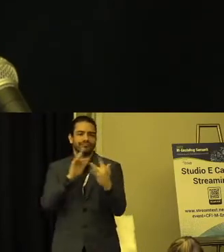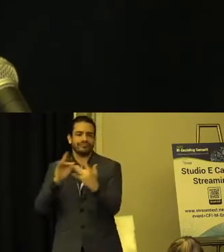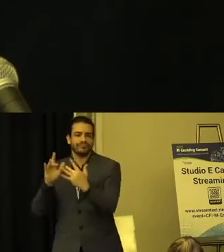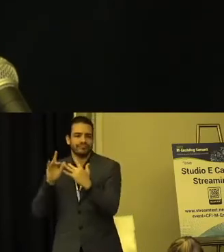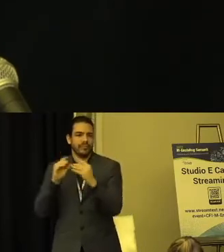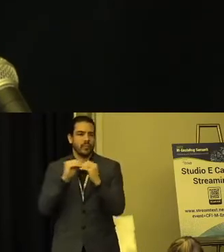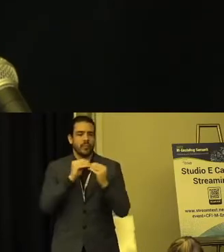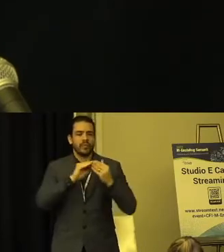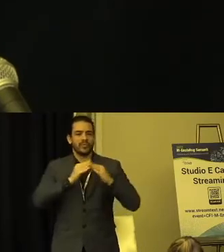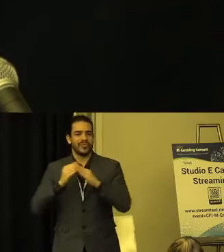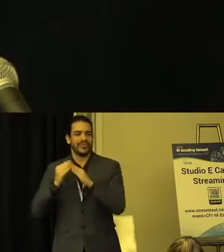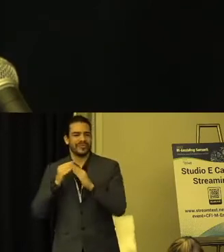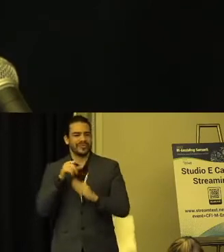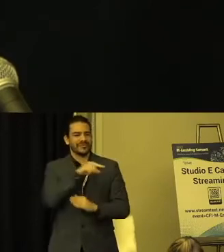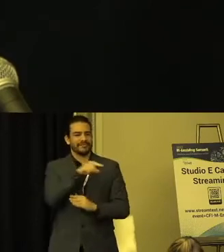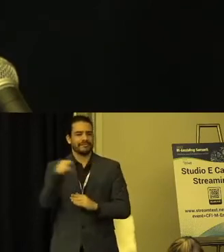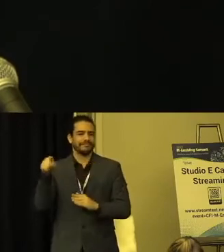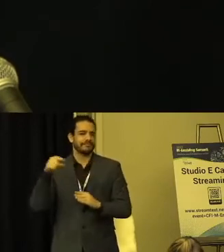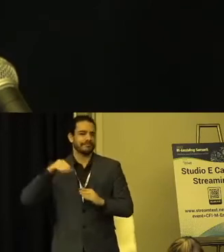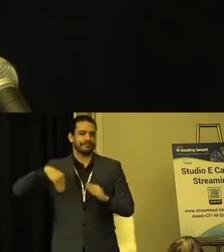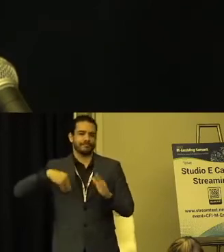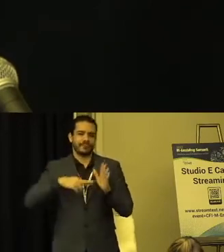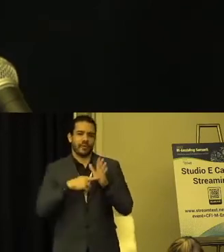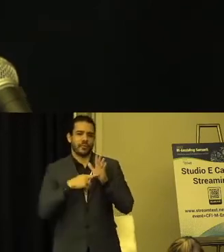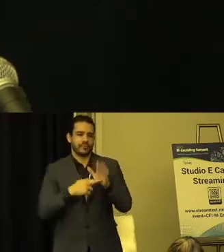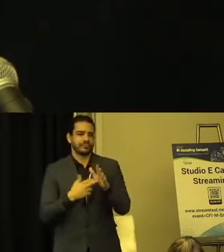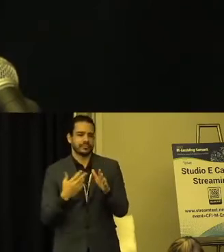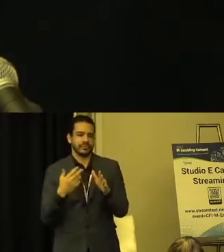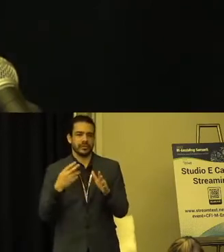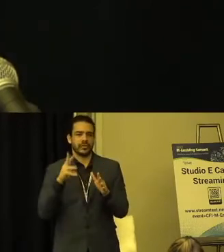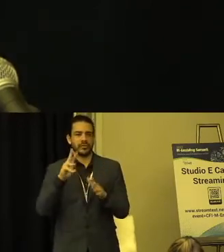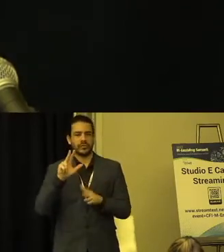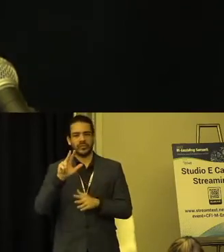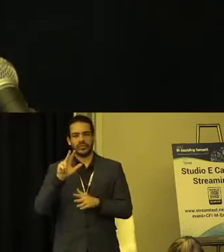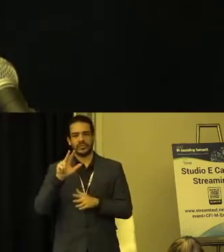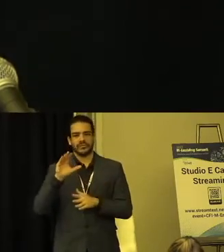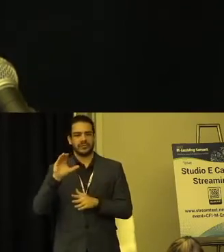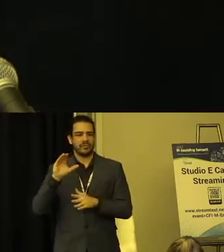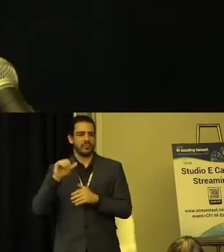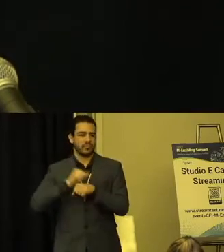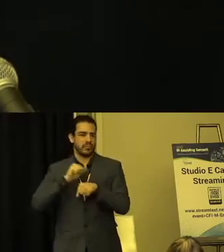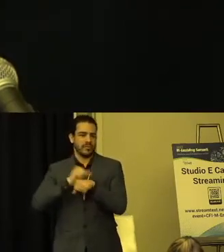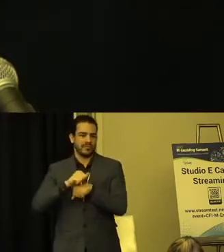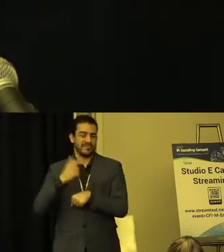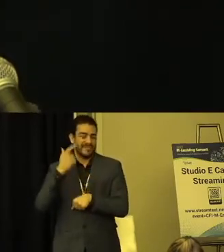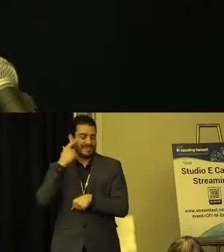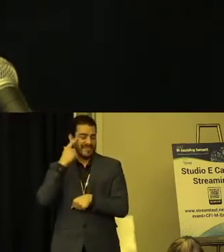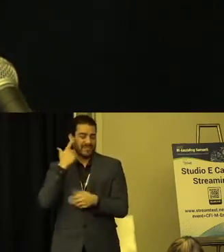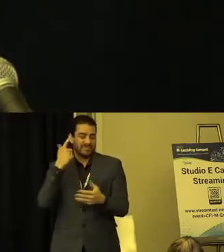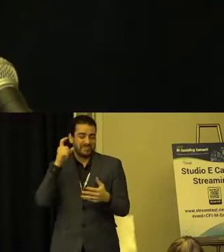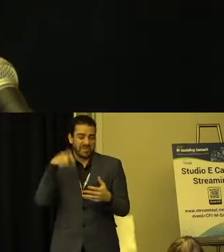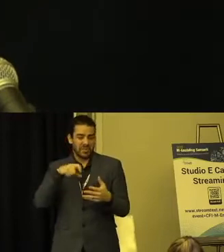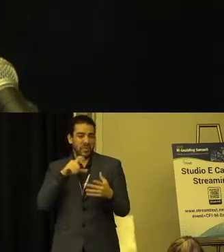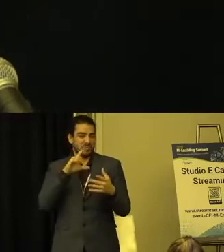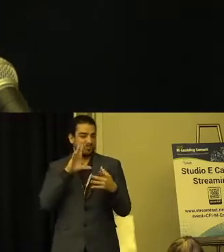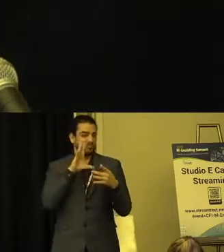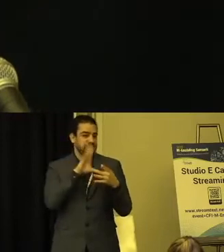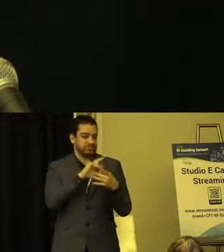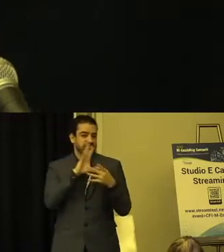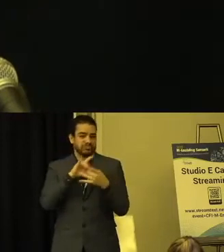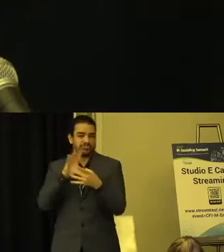aren't as well represented in W3C work, because I think that's something that we really need to make connections with. We can